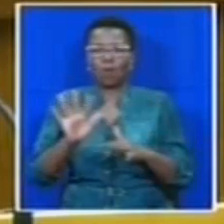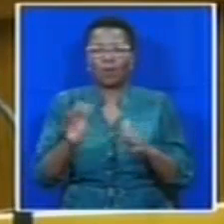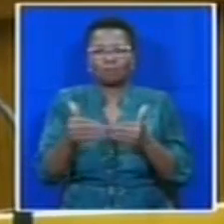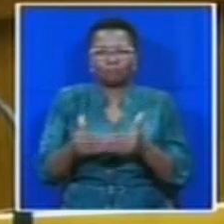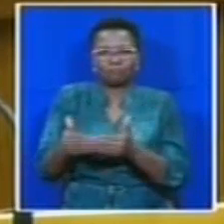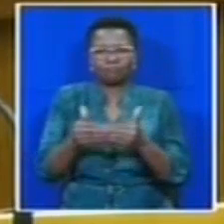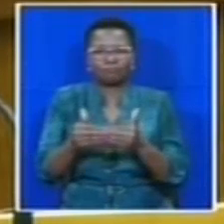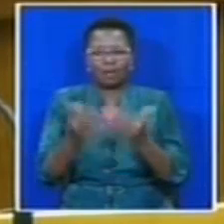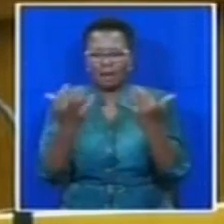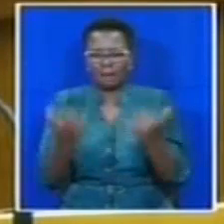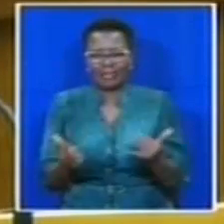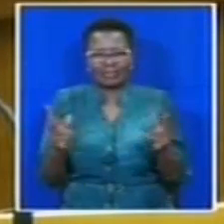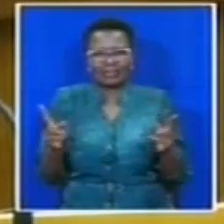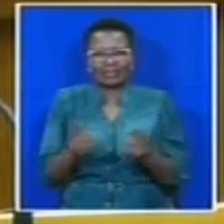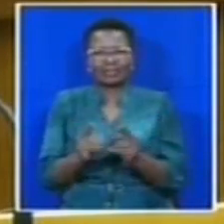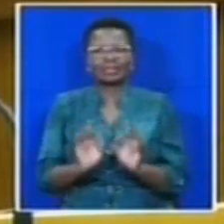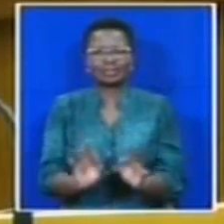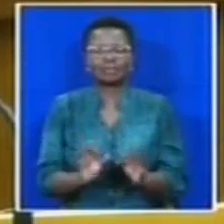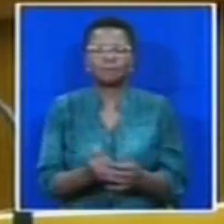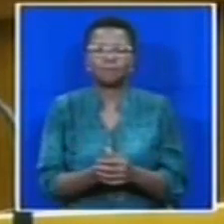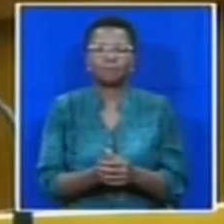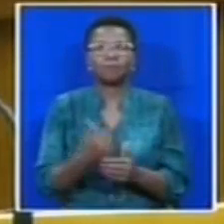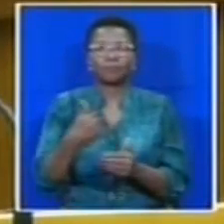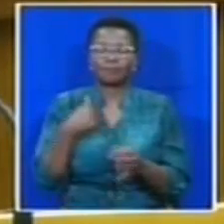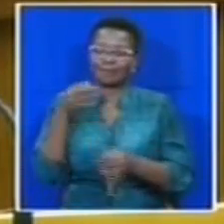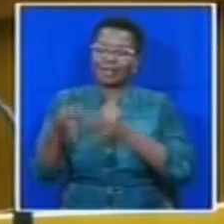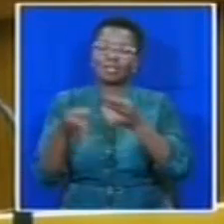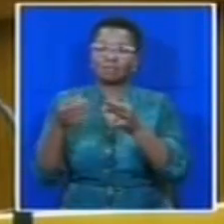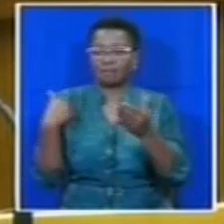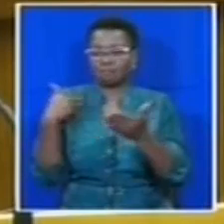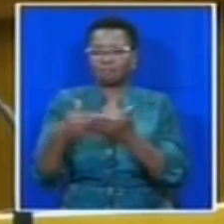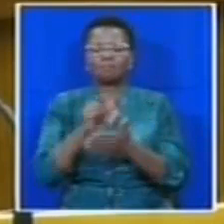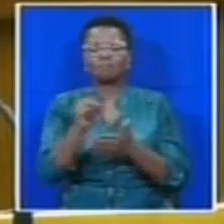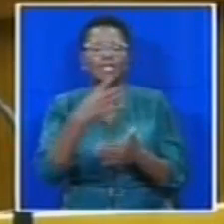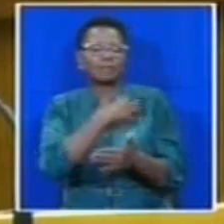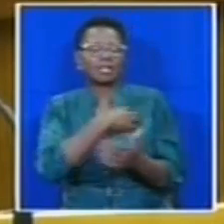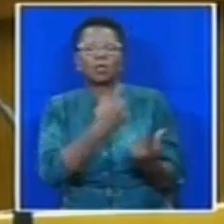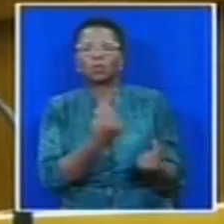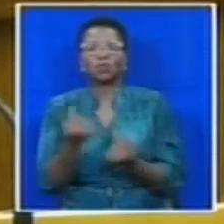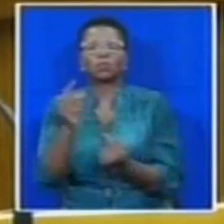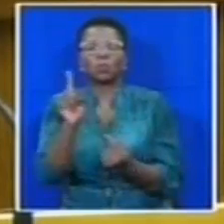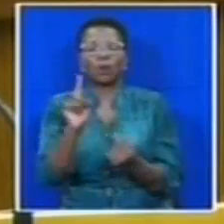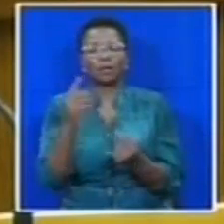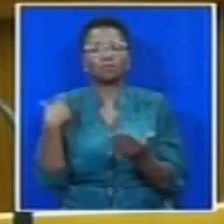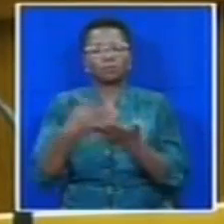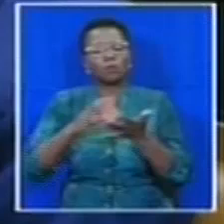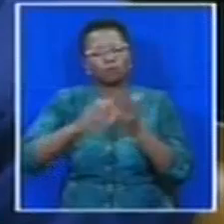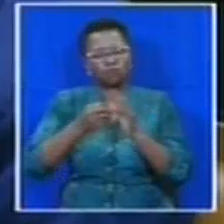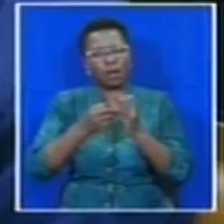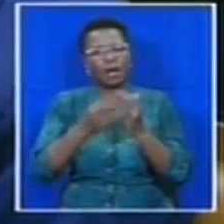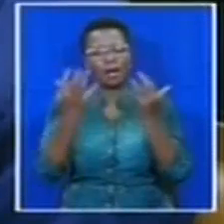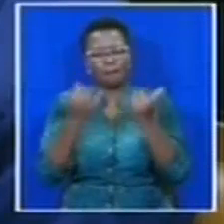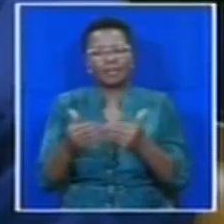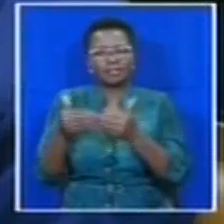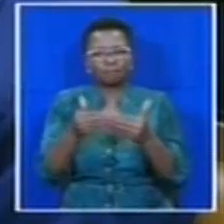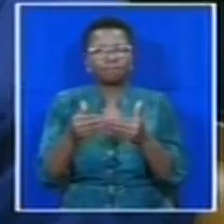budgetary procedures. Let me refer to some of my colleagues and the work that they are contributing to this effort that we have as government.